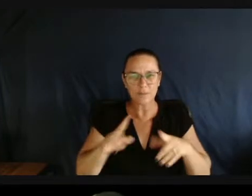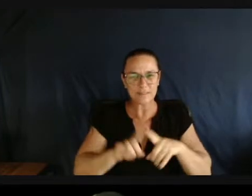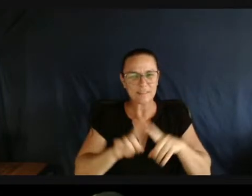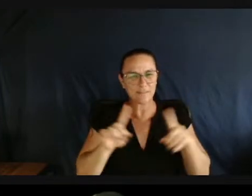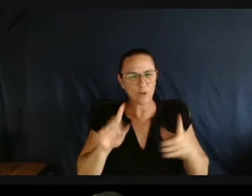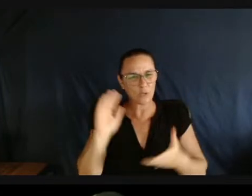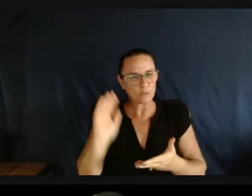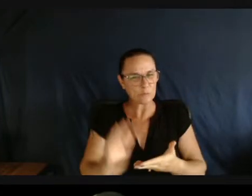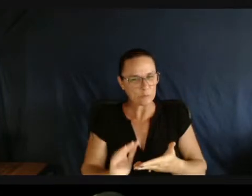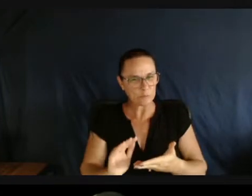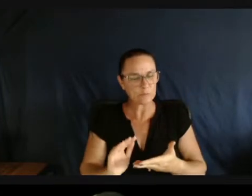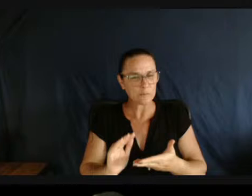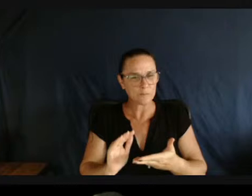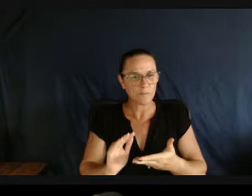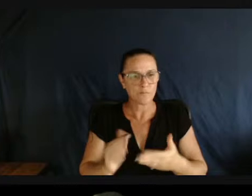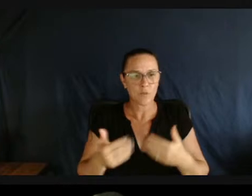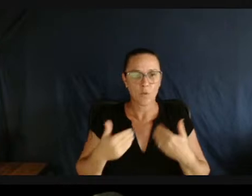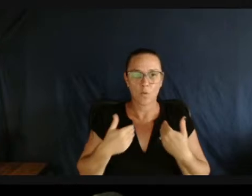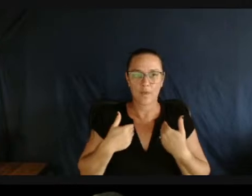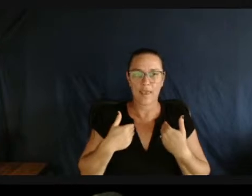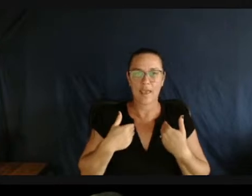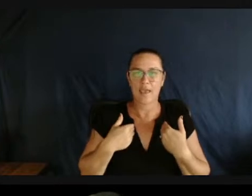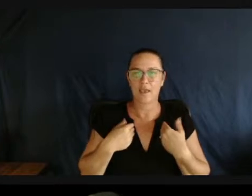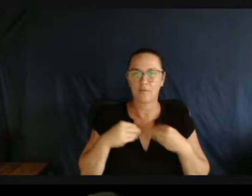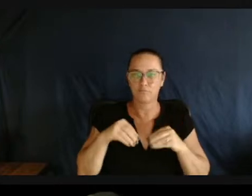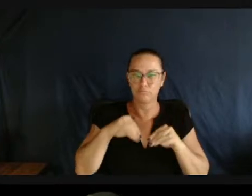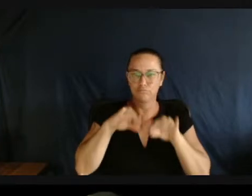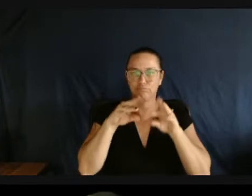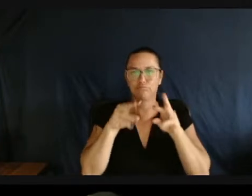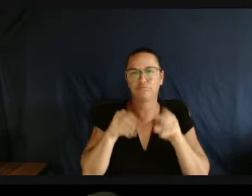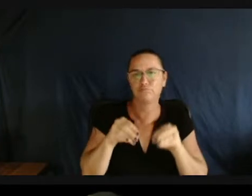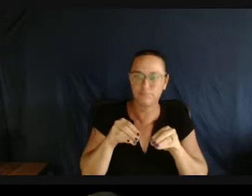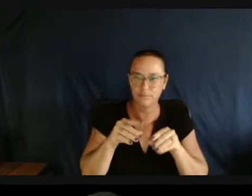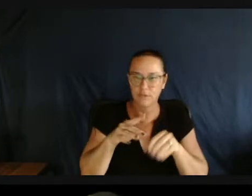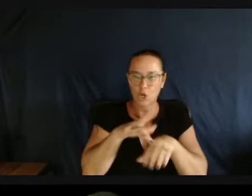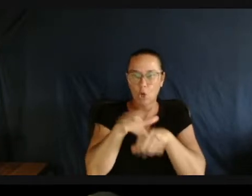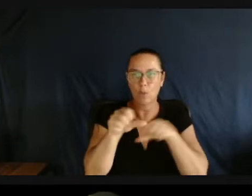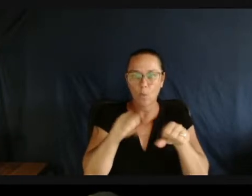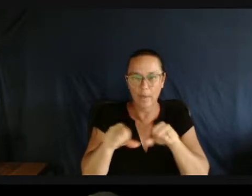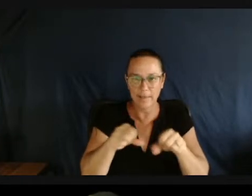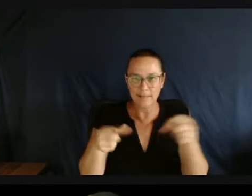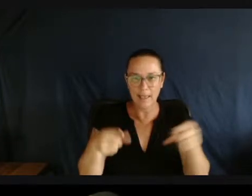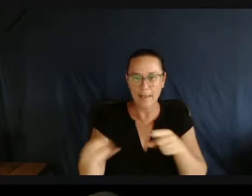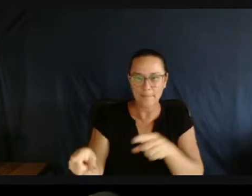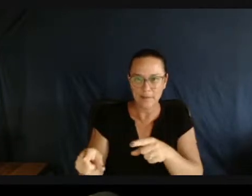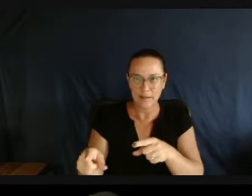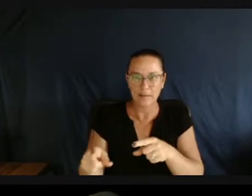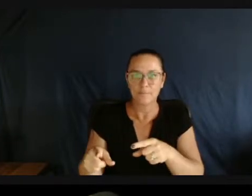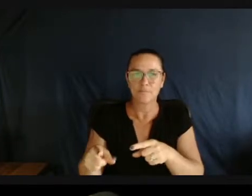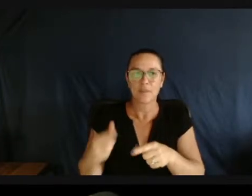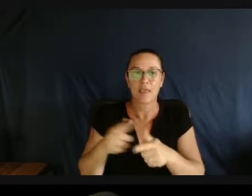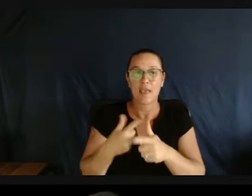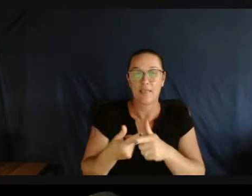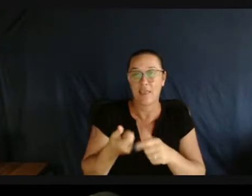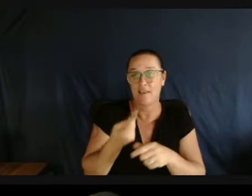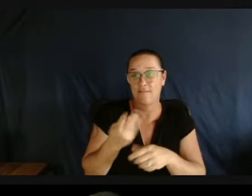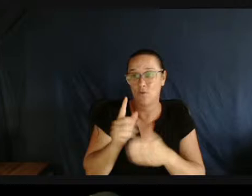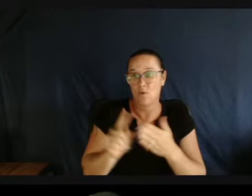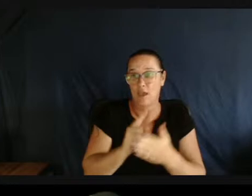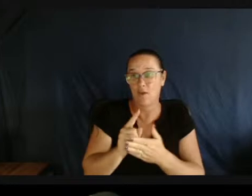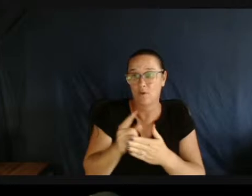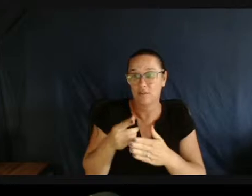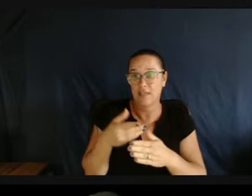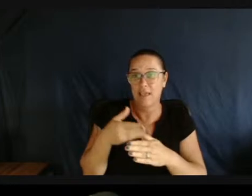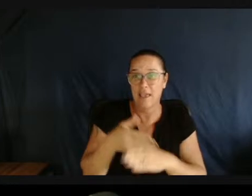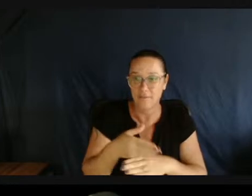well. We had a flurry of earthquakes beneath the summit in a few hours immediately following the onset of the